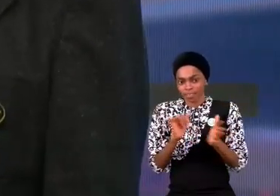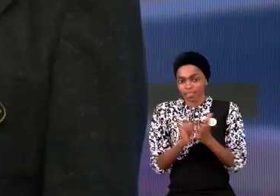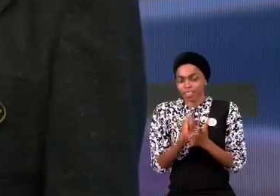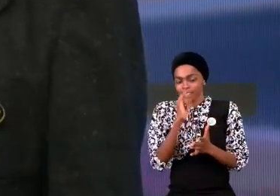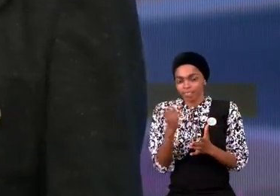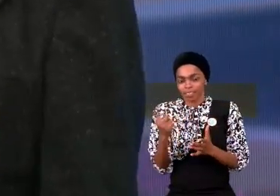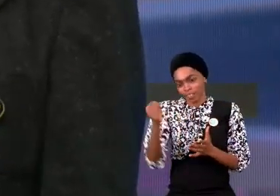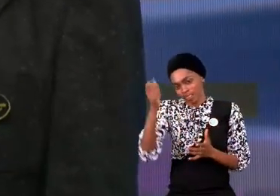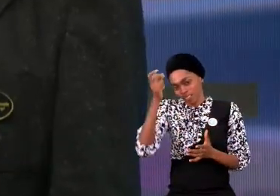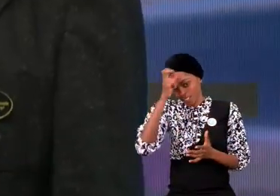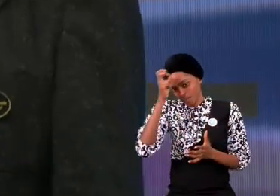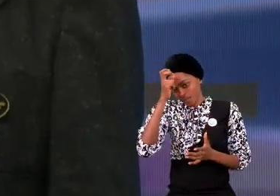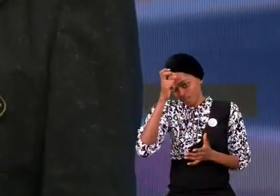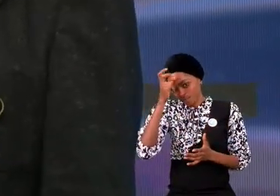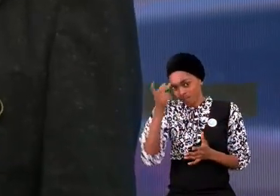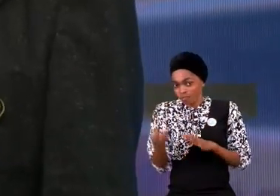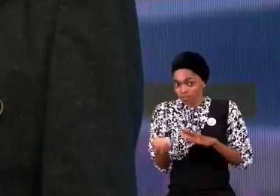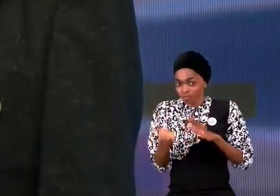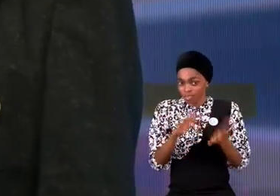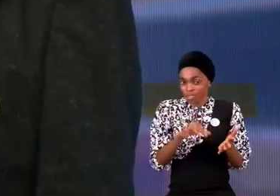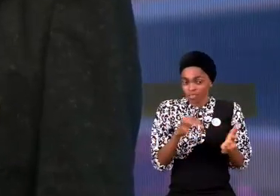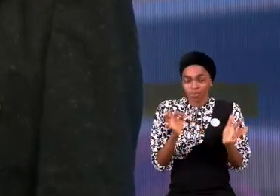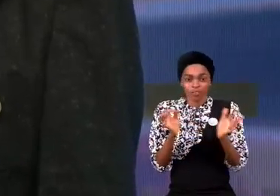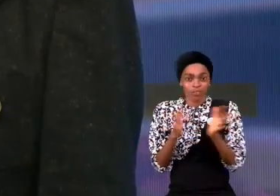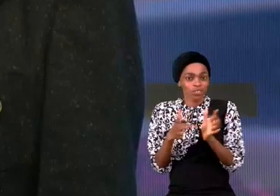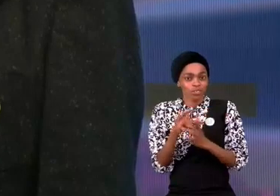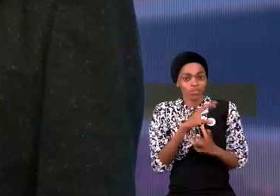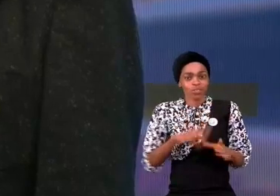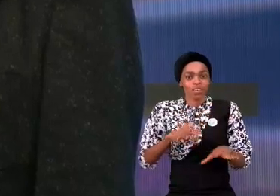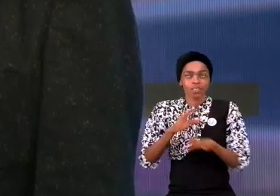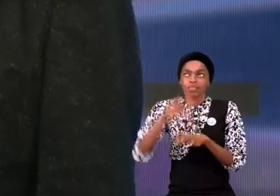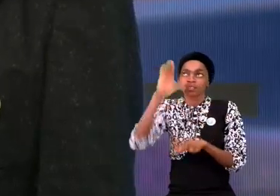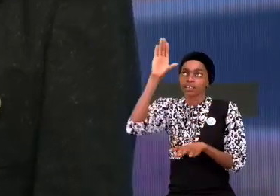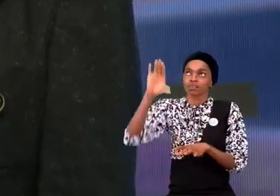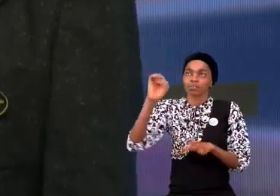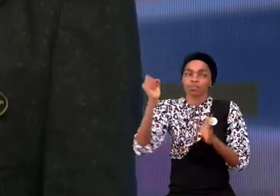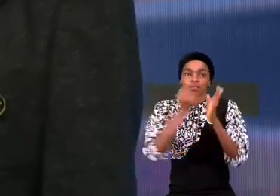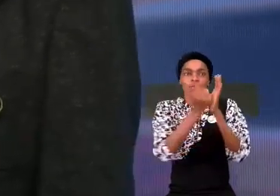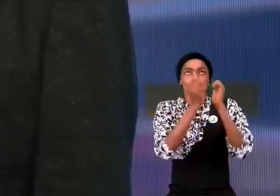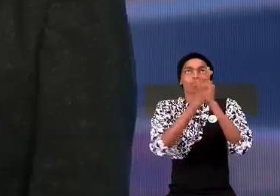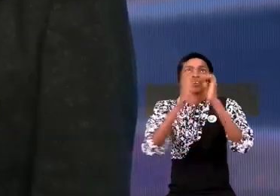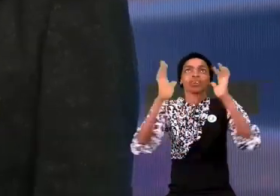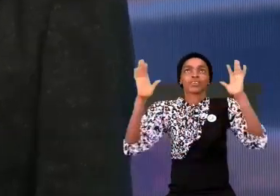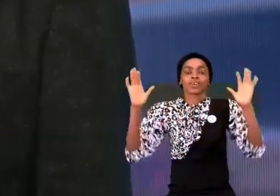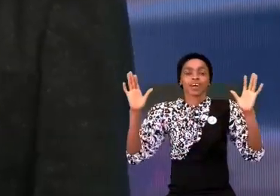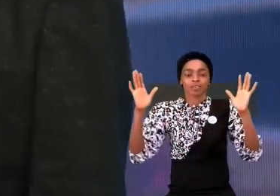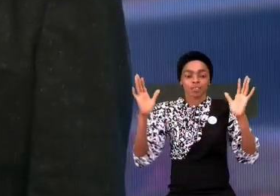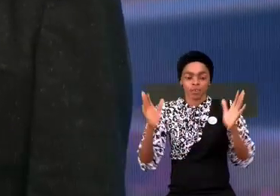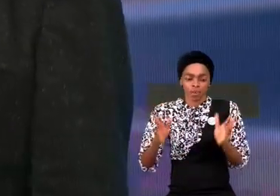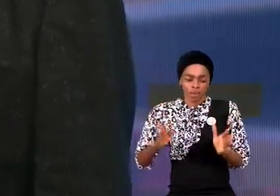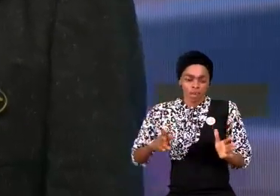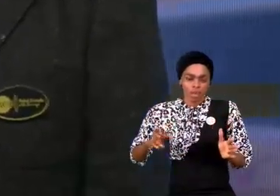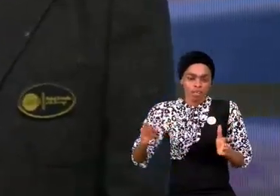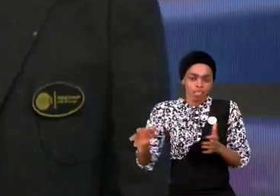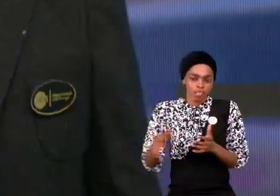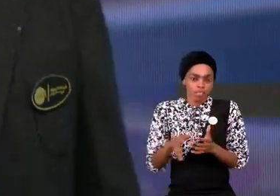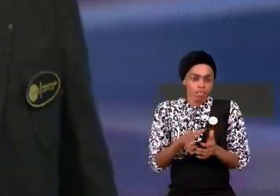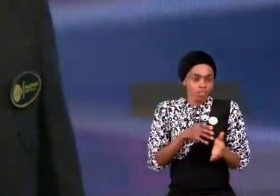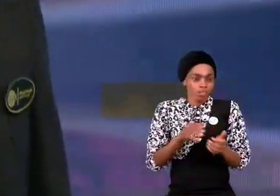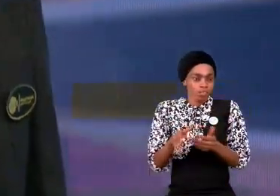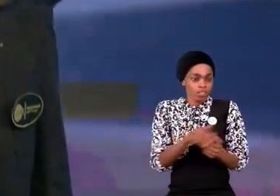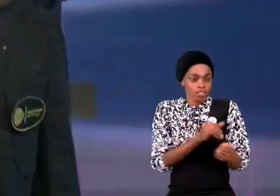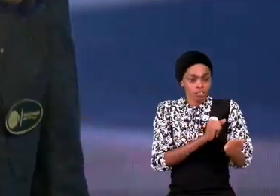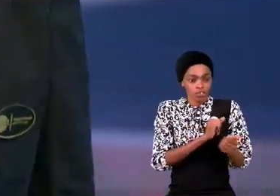of Calvary dealt a deafening, deadly blow on the devil. He